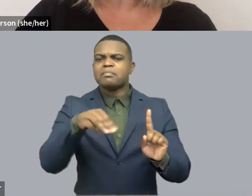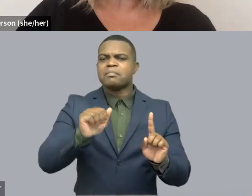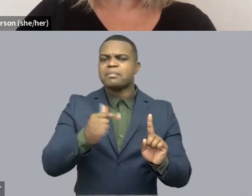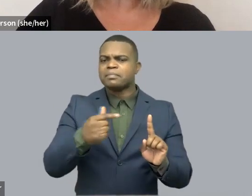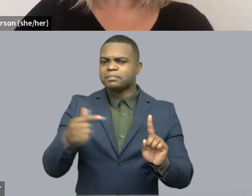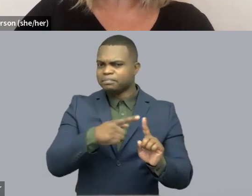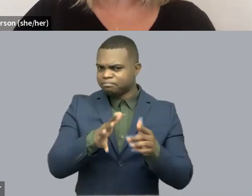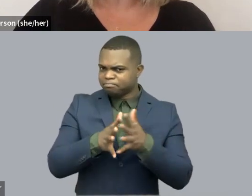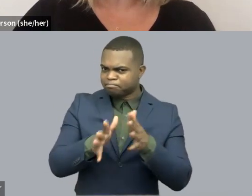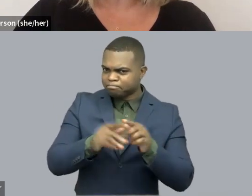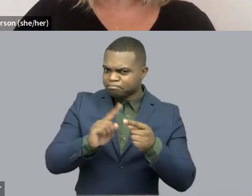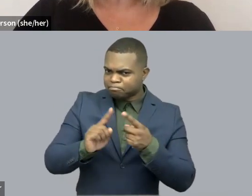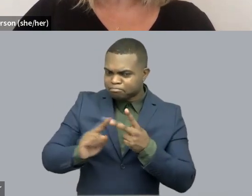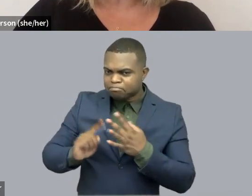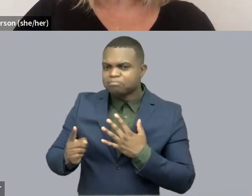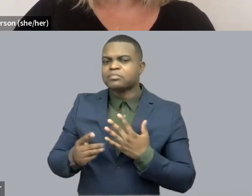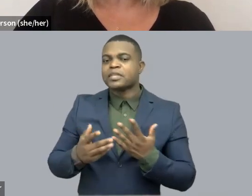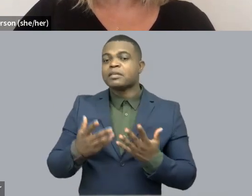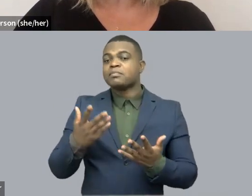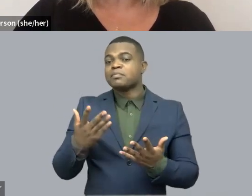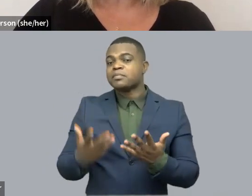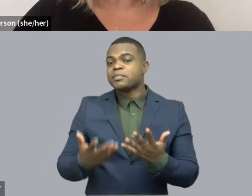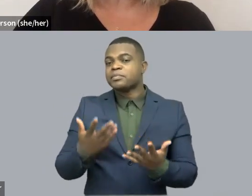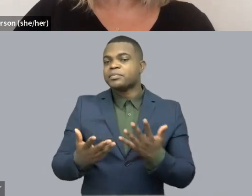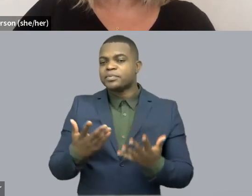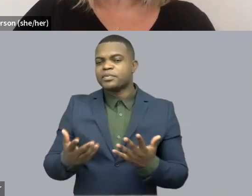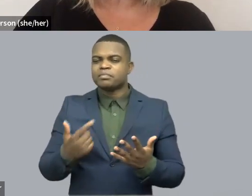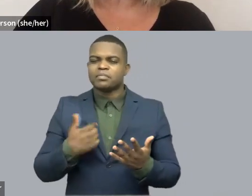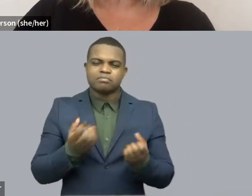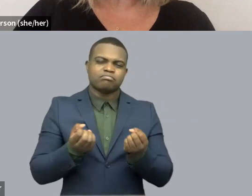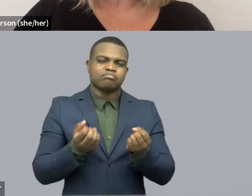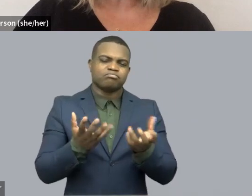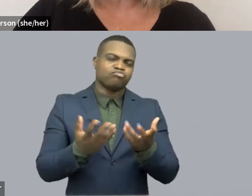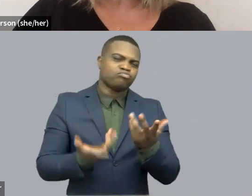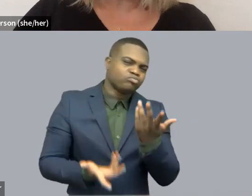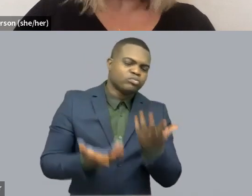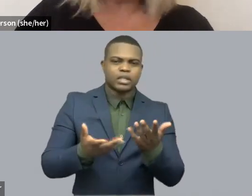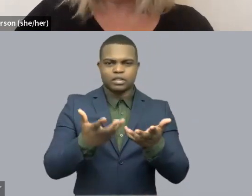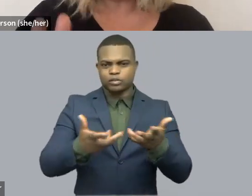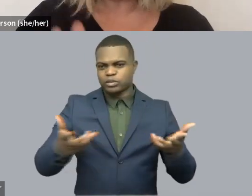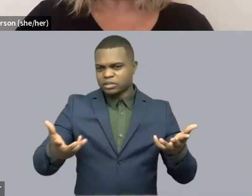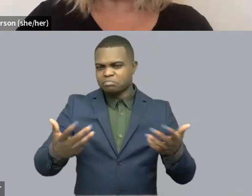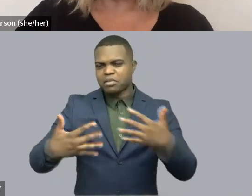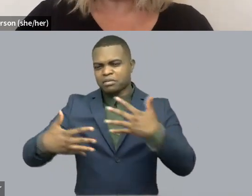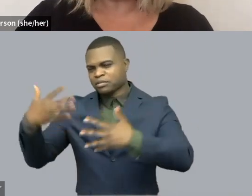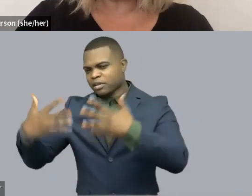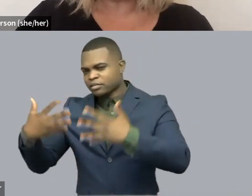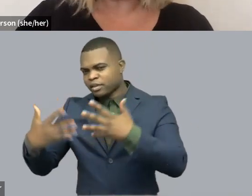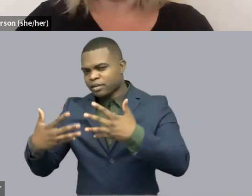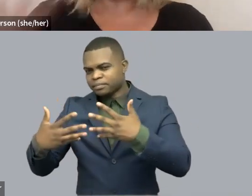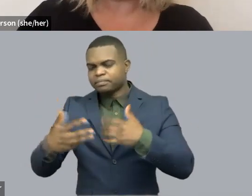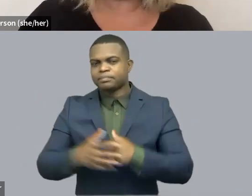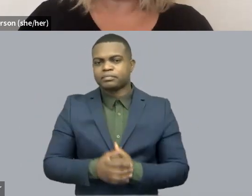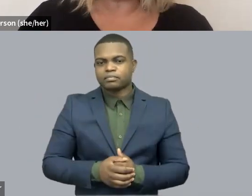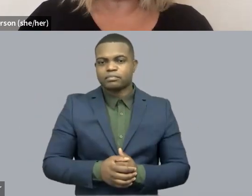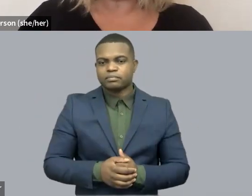that I mean, I'm trying to pick it up from what Matt was saying, and I could repeat the question for you if you'd like.